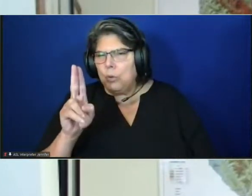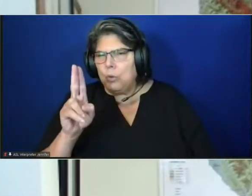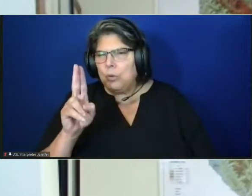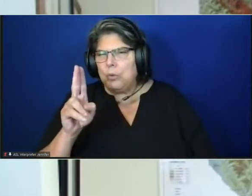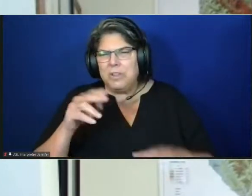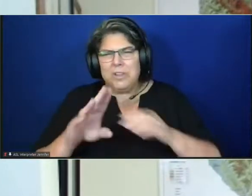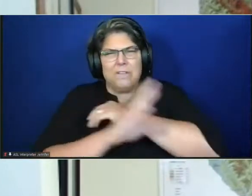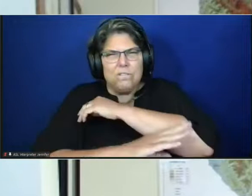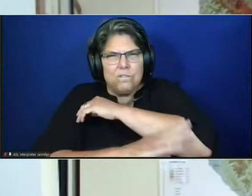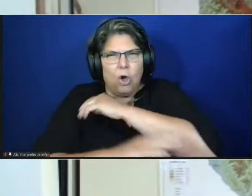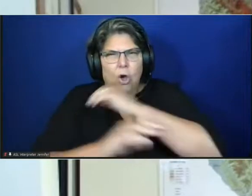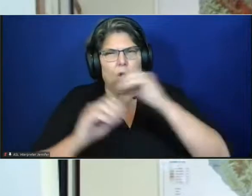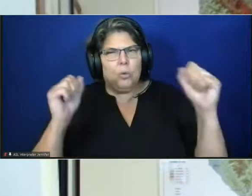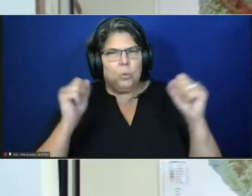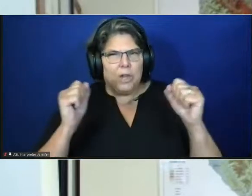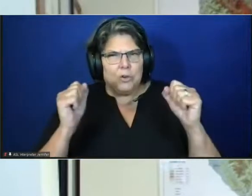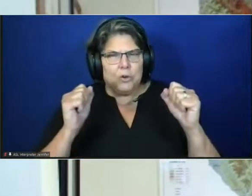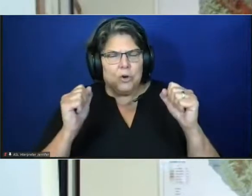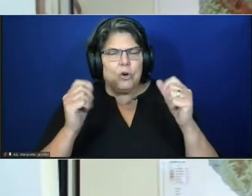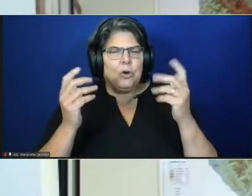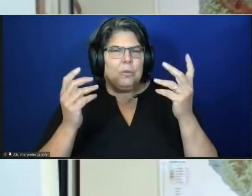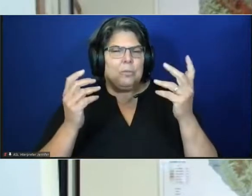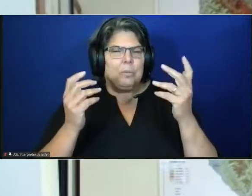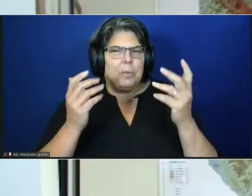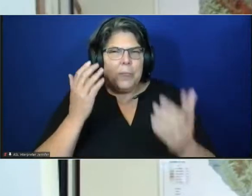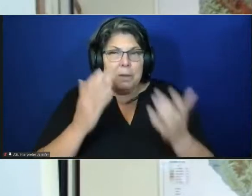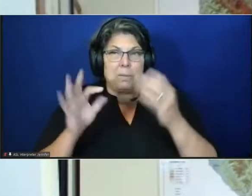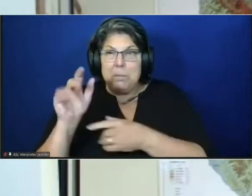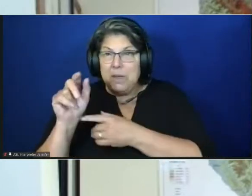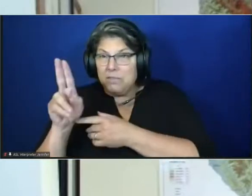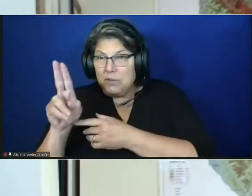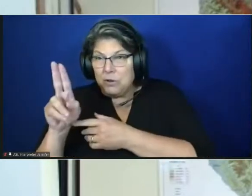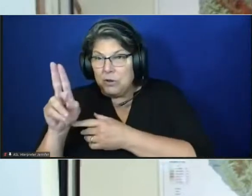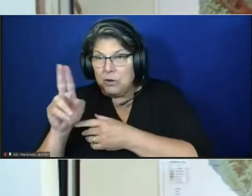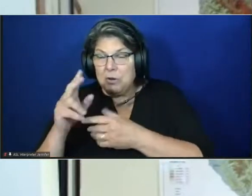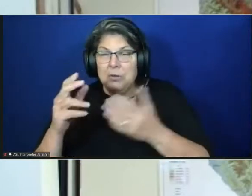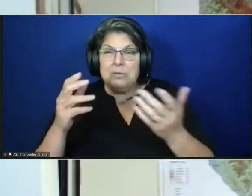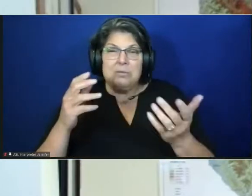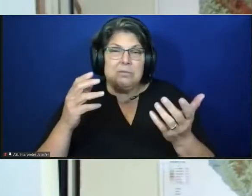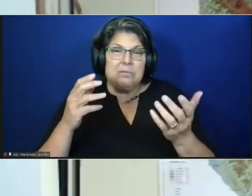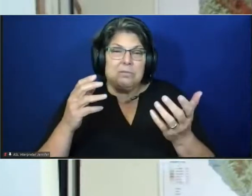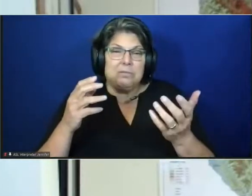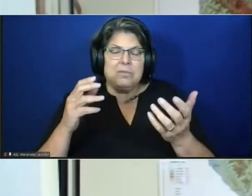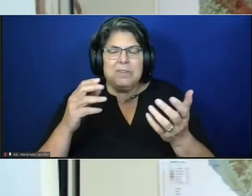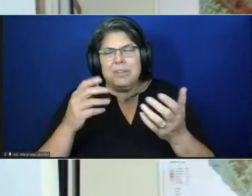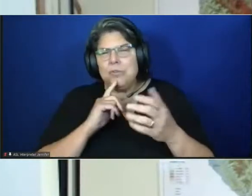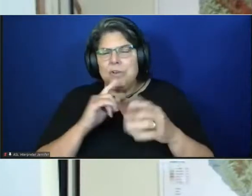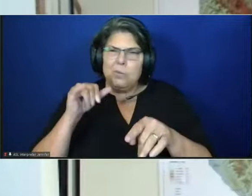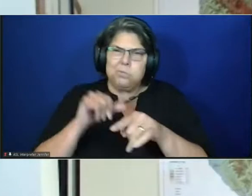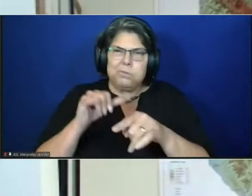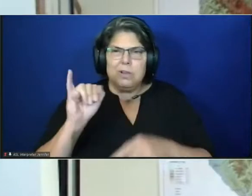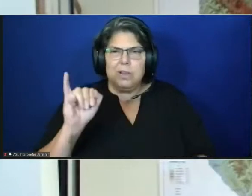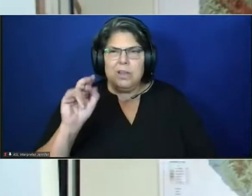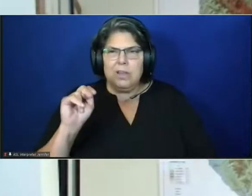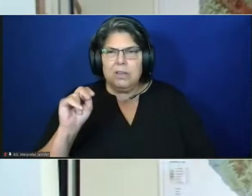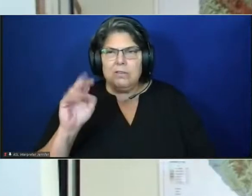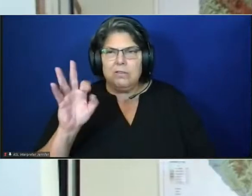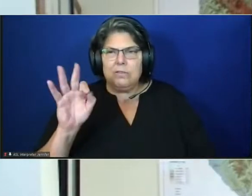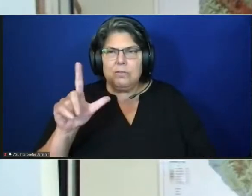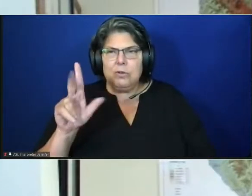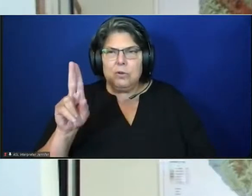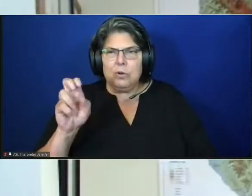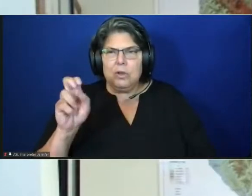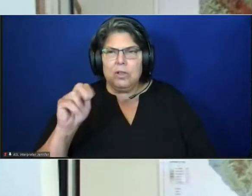fall and winter it may be influenza, but it may be what we call the flu. There are many things like that. We know